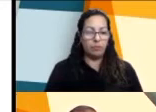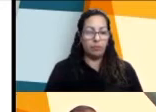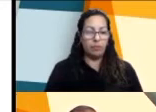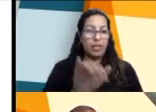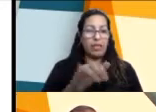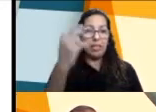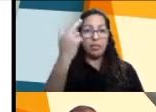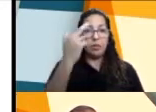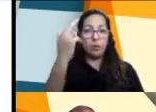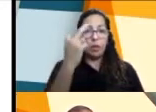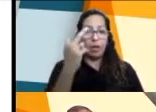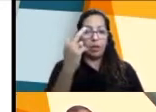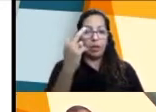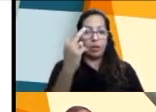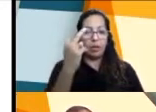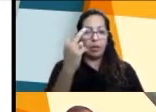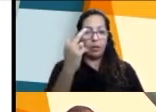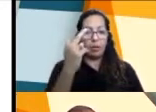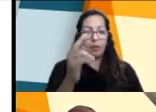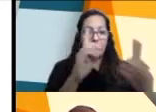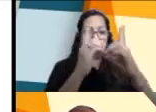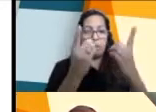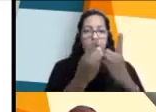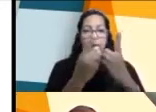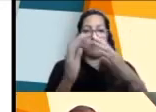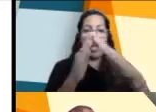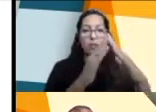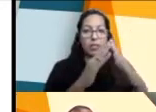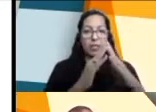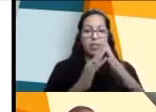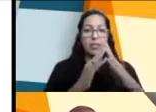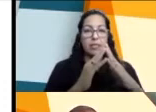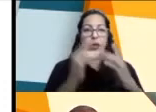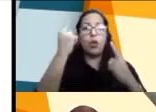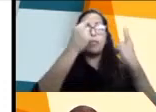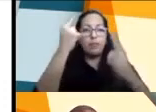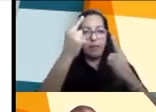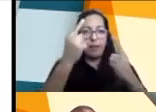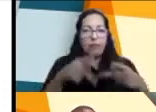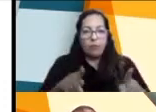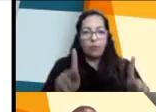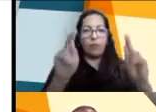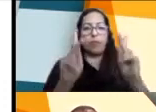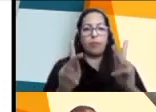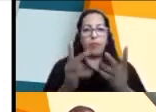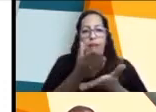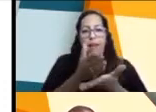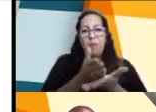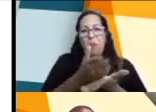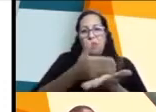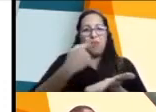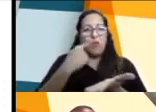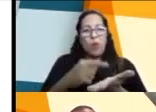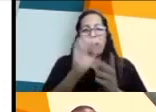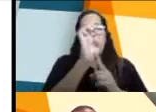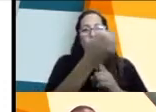the Department of Housing is considering to have an allowance for environmental services for the